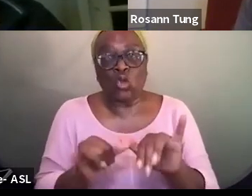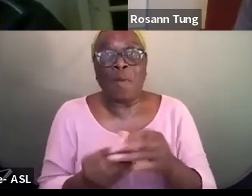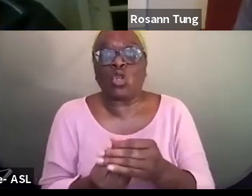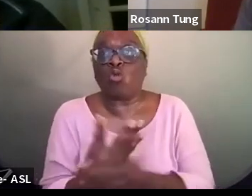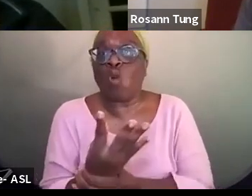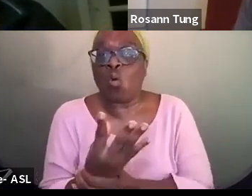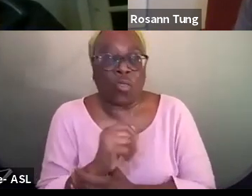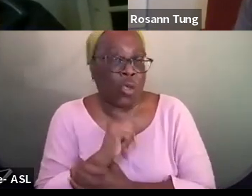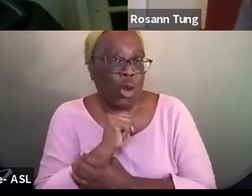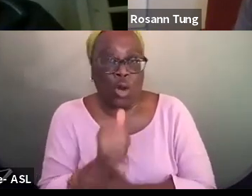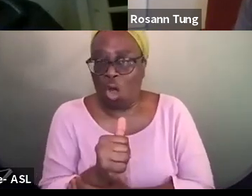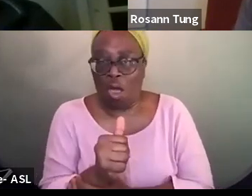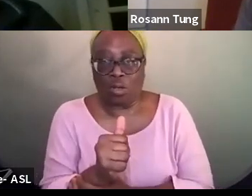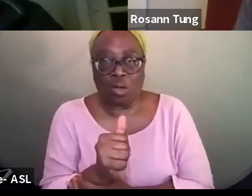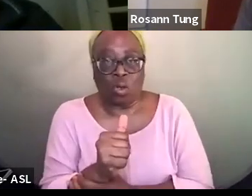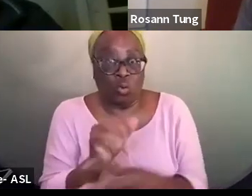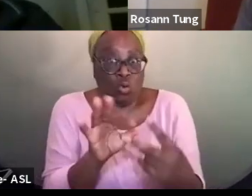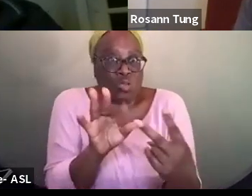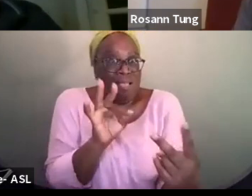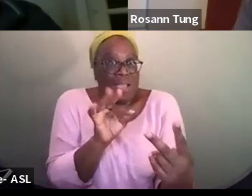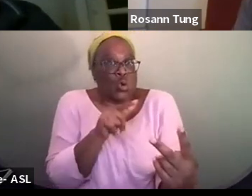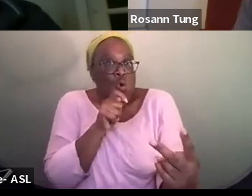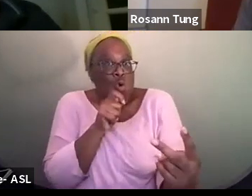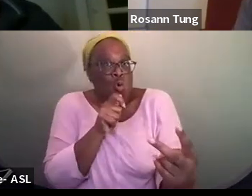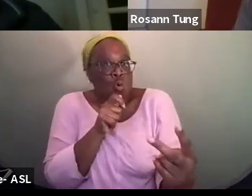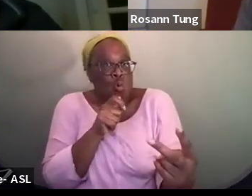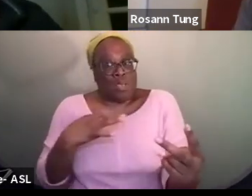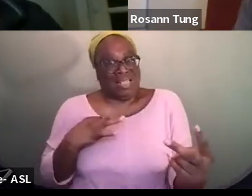And so in the best